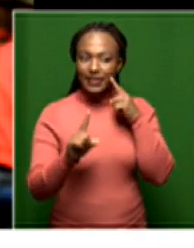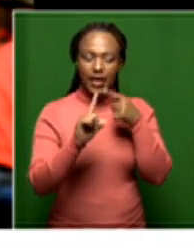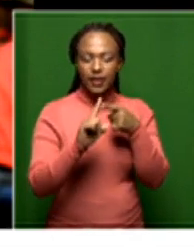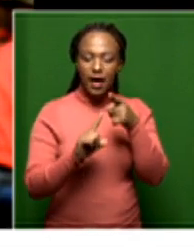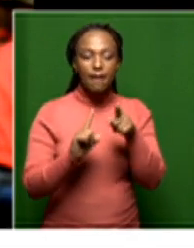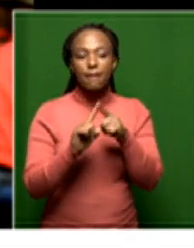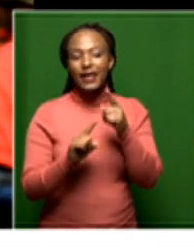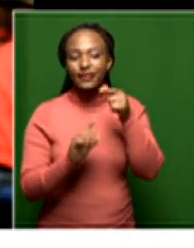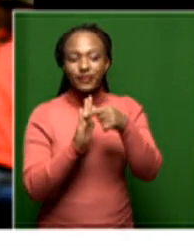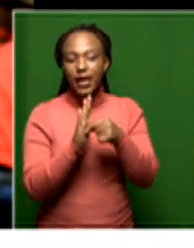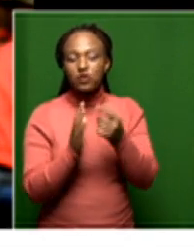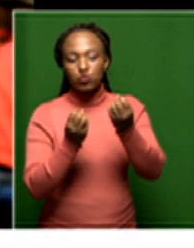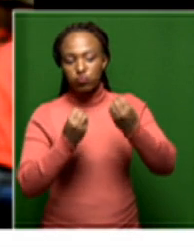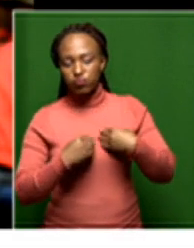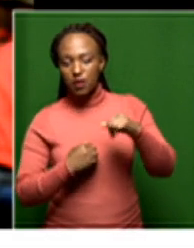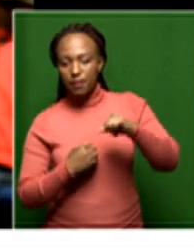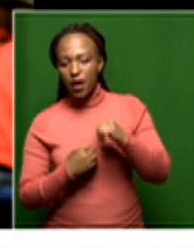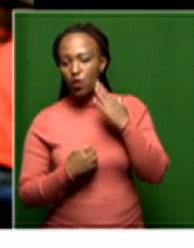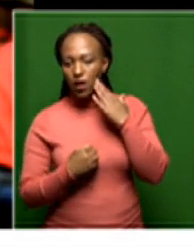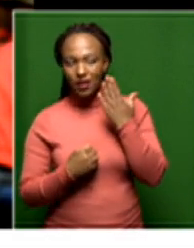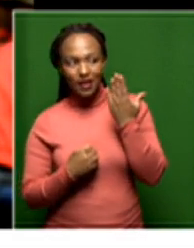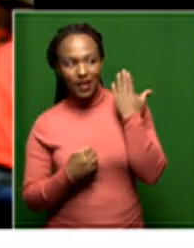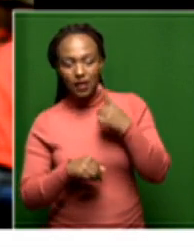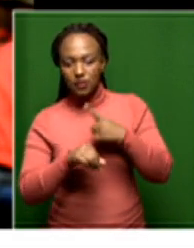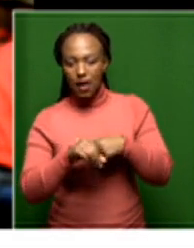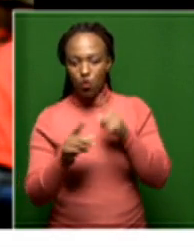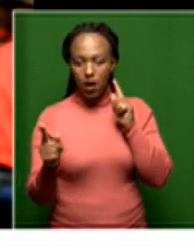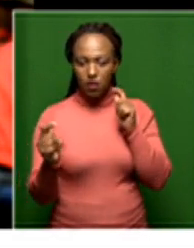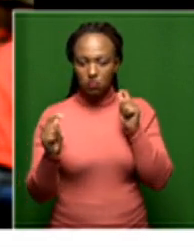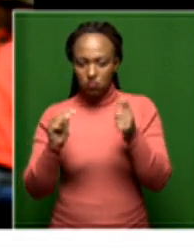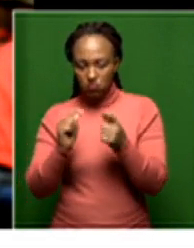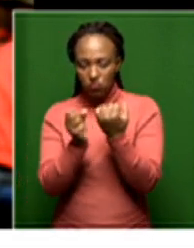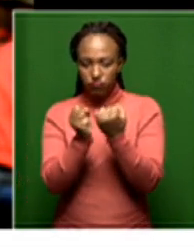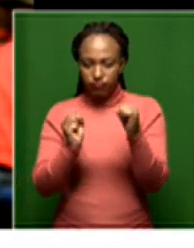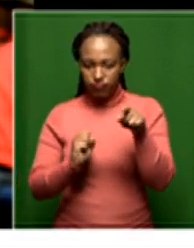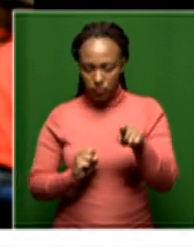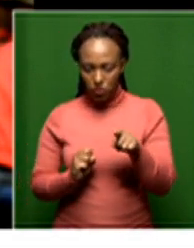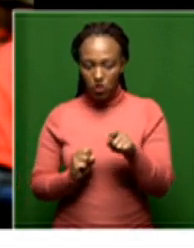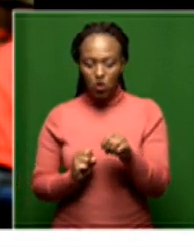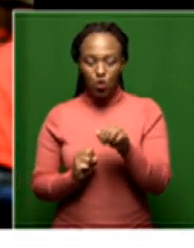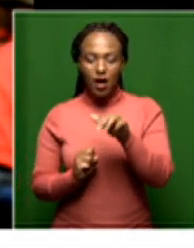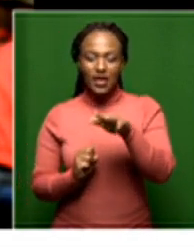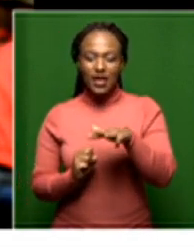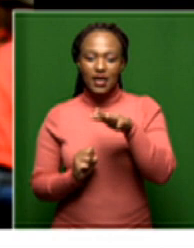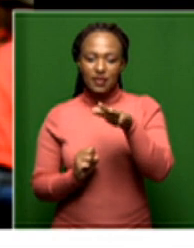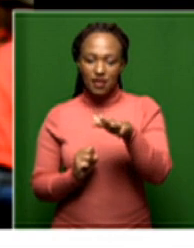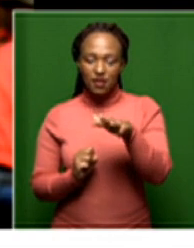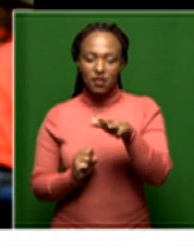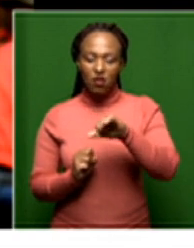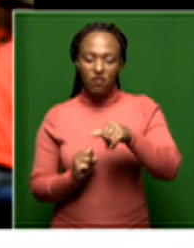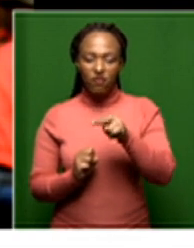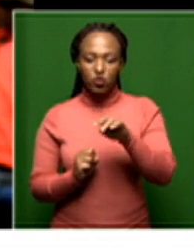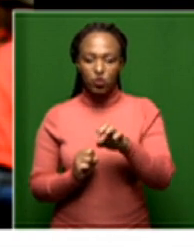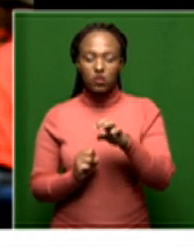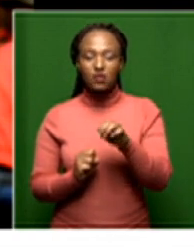The date that was chosen during the period of the transition was the 19th of June, 1913 as